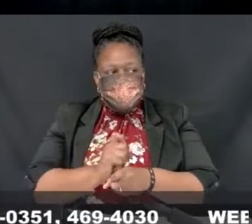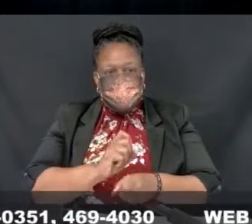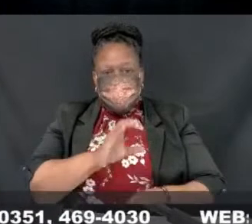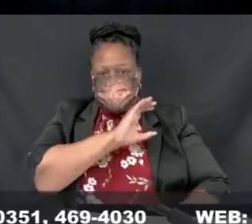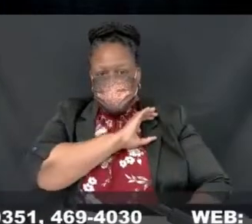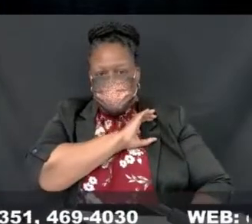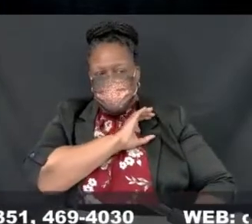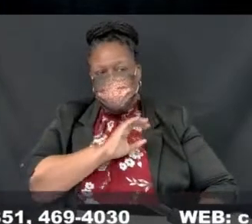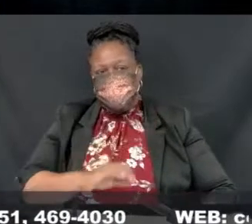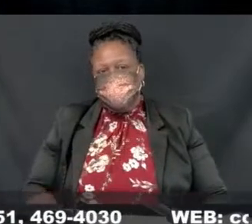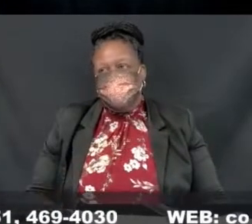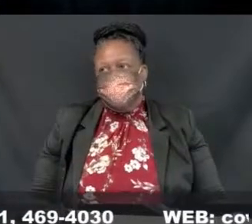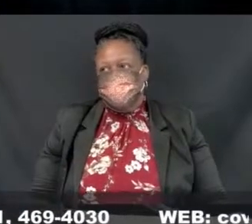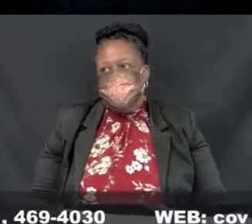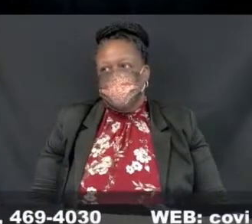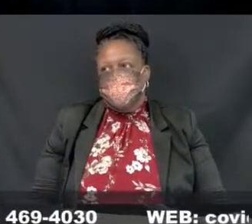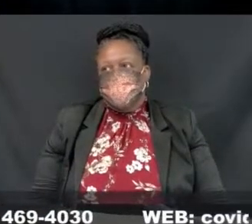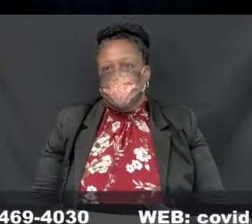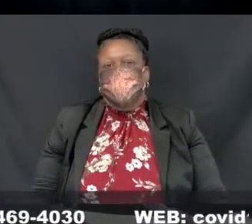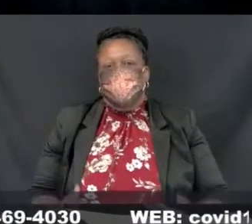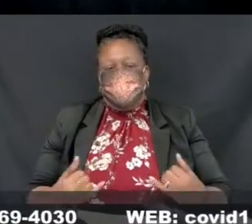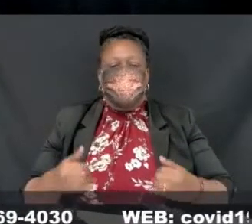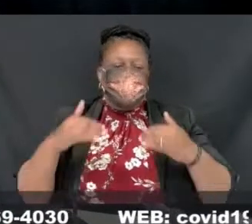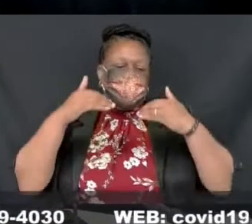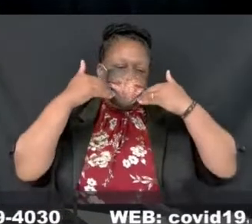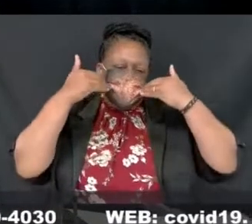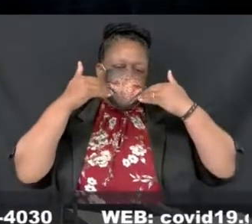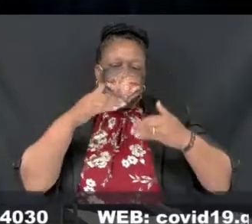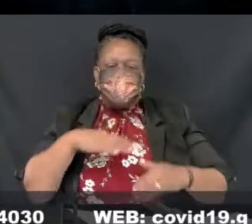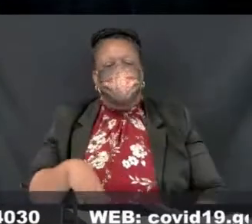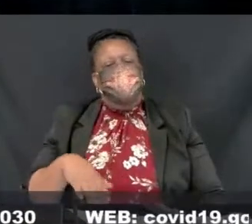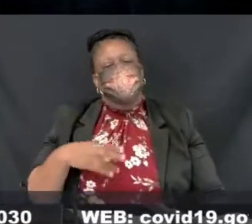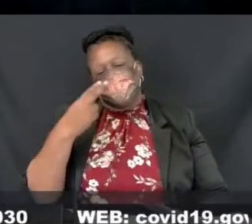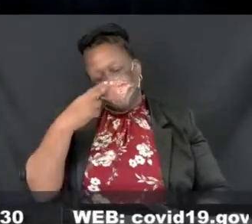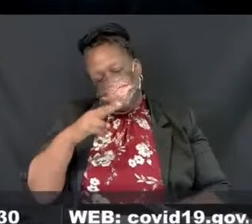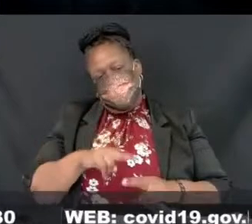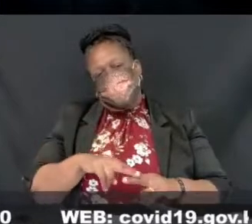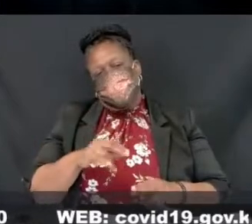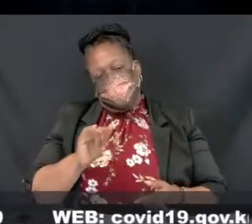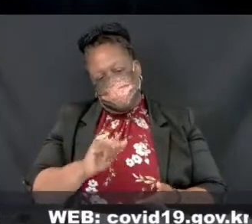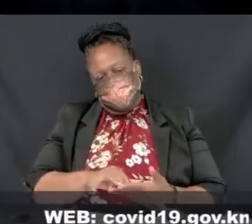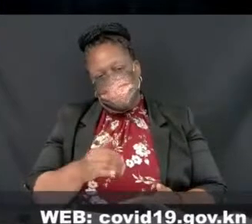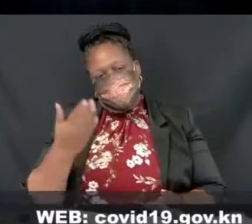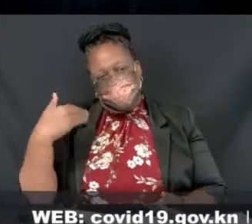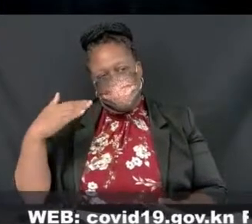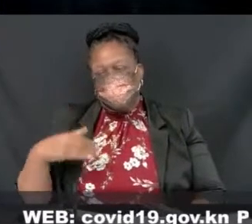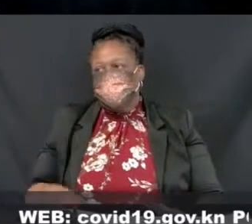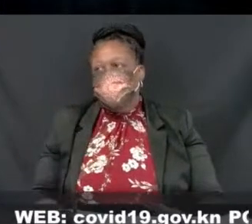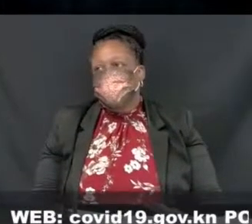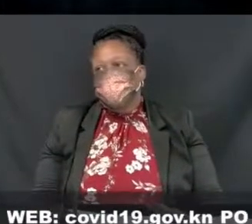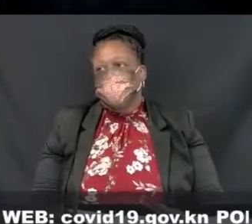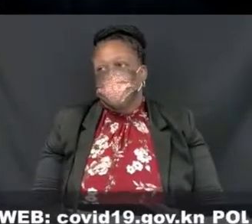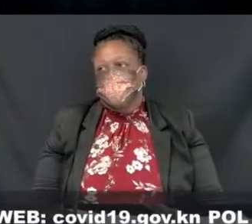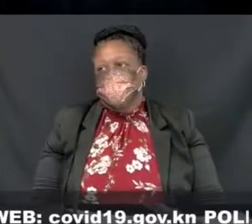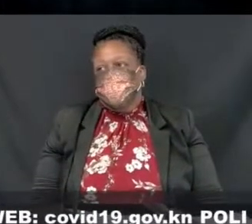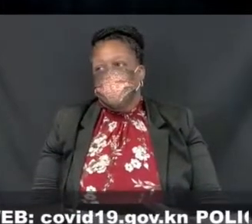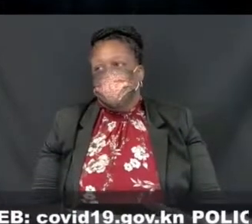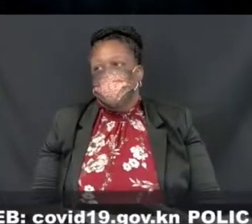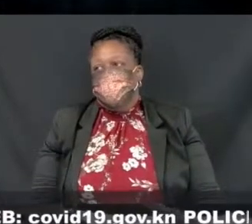smile from. Then we look at the emergency relief fund that was established, and as I said before, Theodore